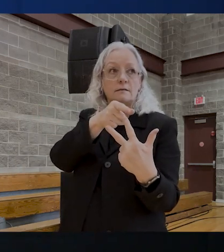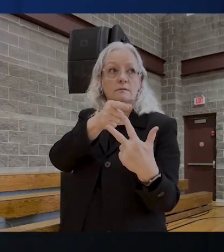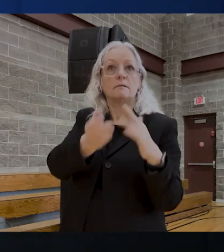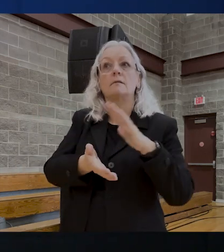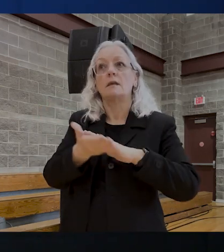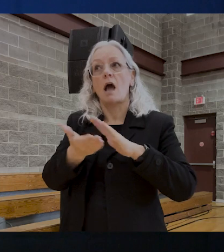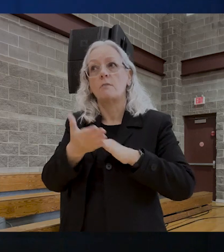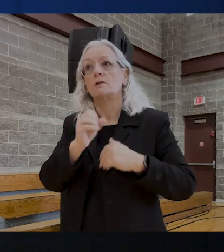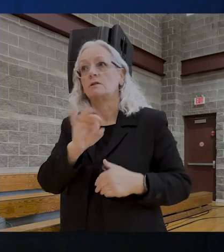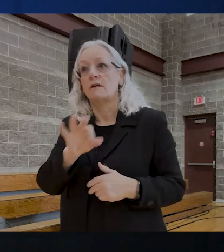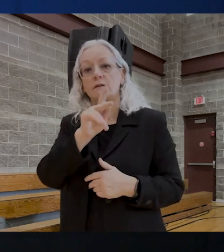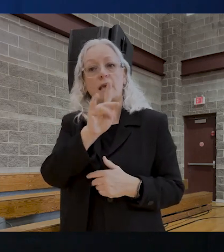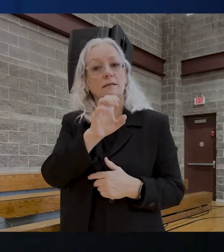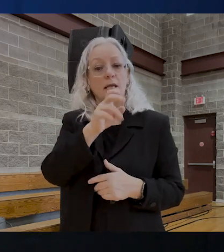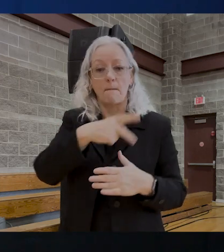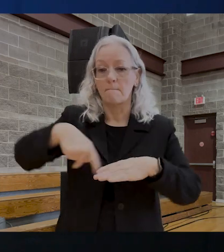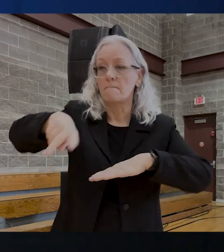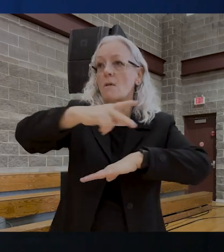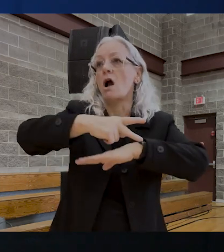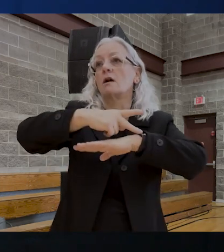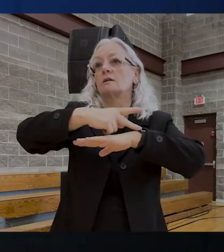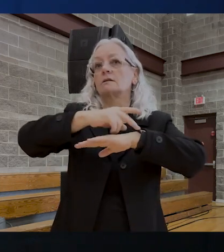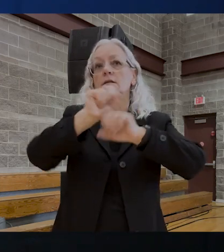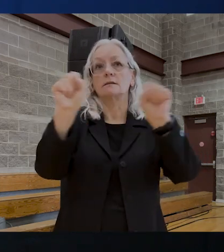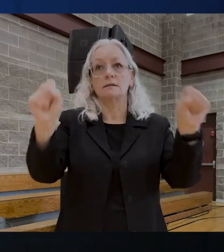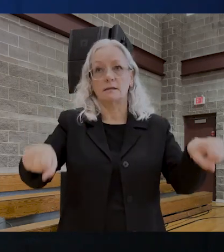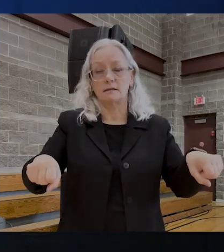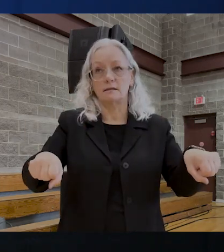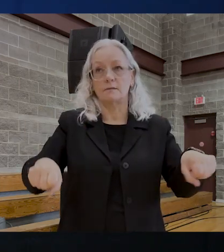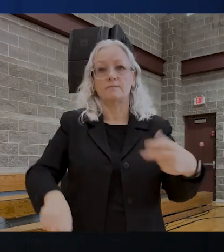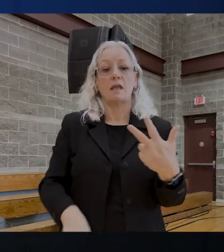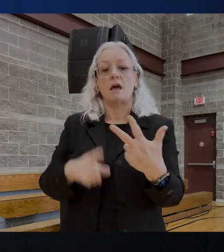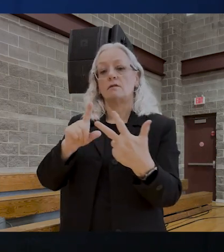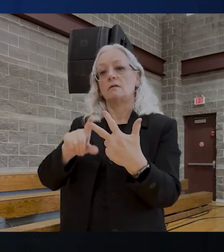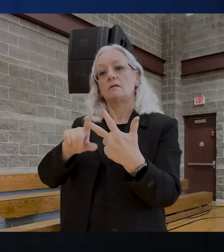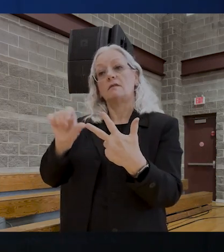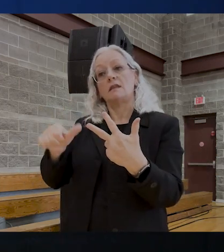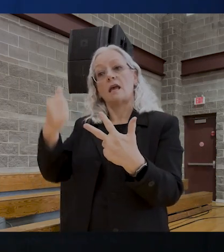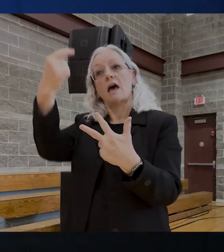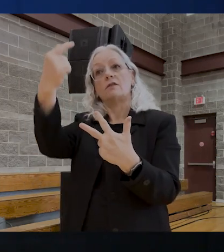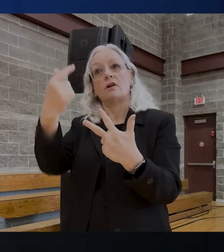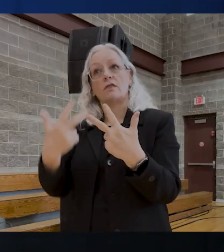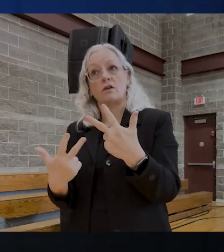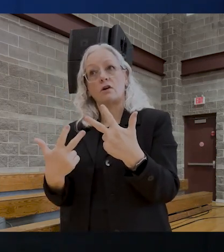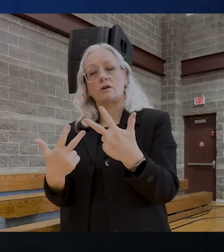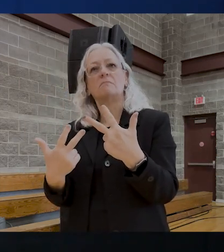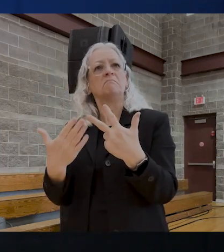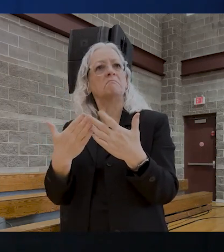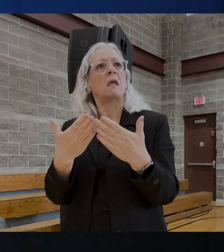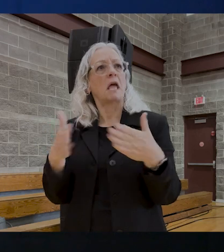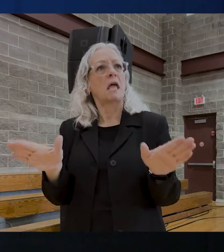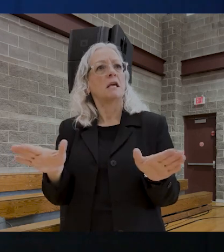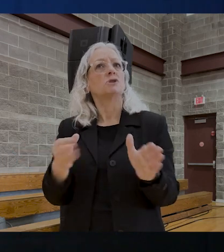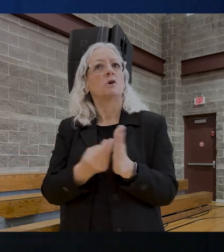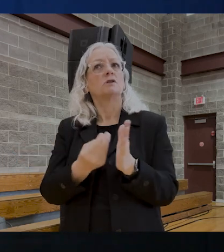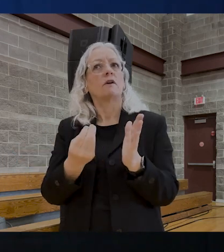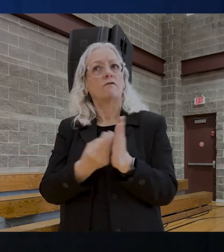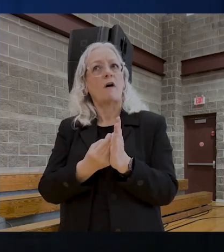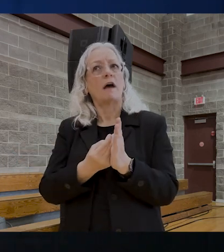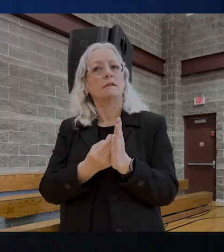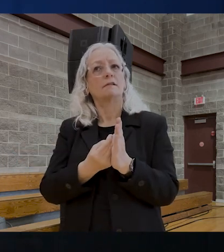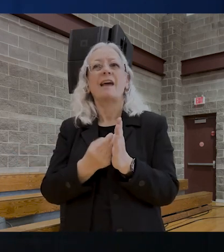operations of the Kansas City park system. The other third of Kansas City's budget is the general fund, and that is our